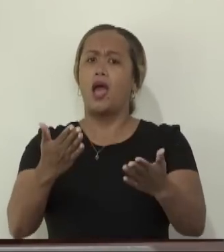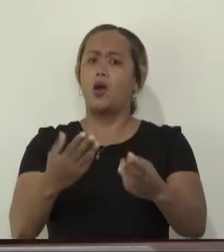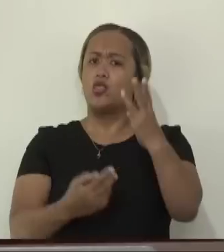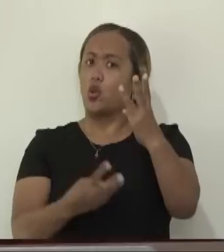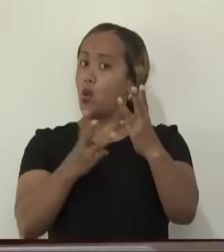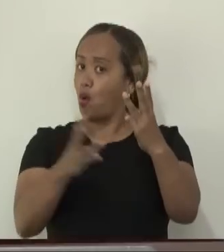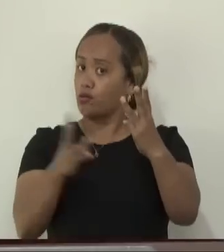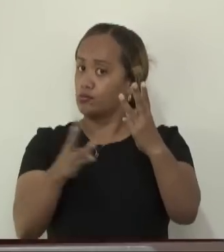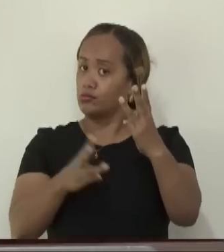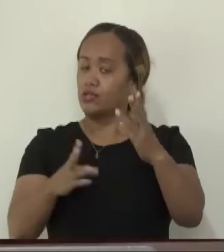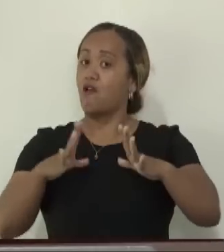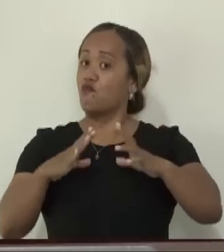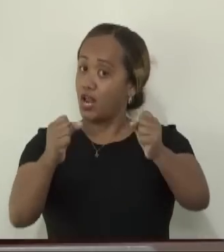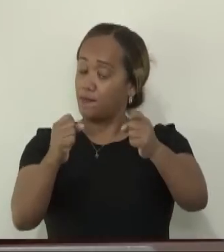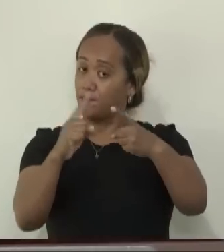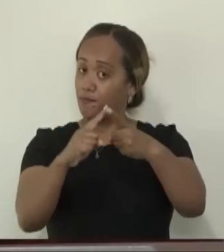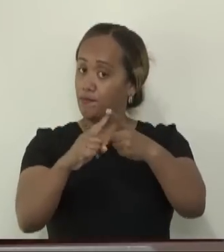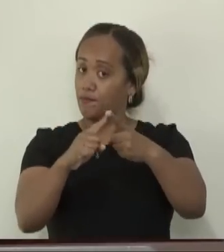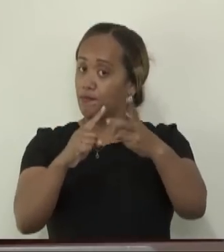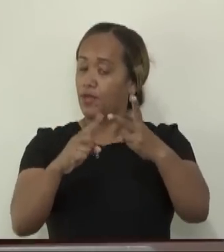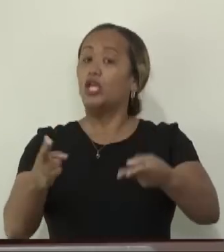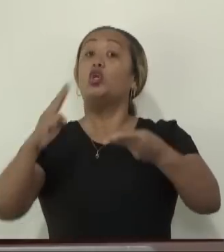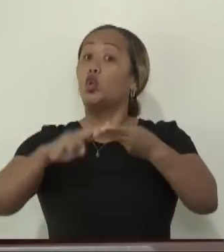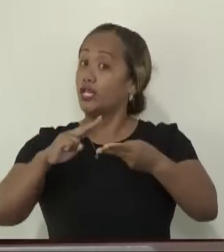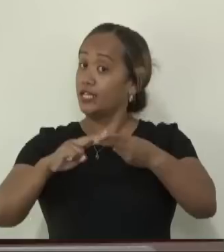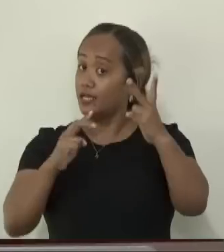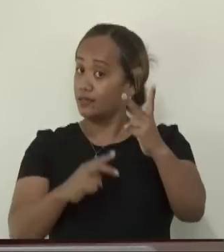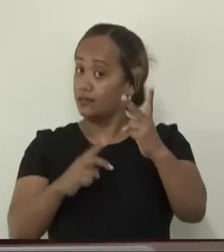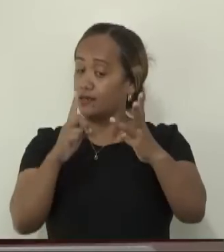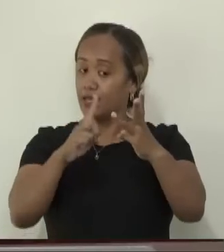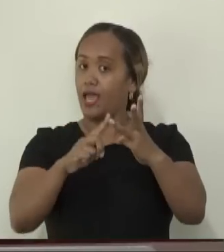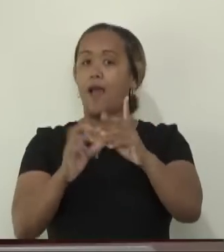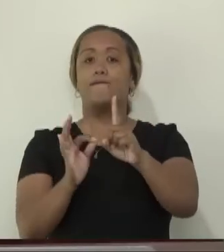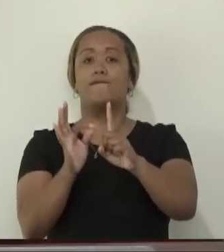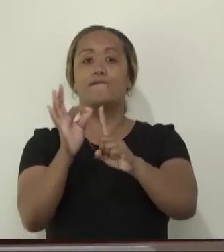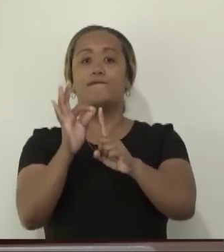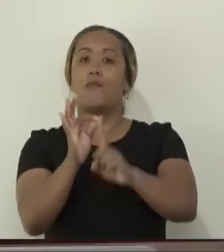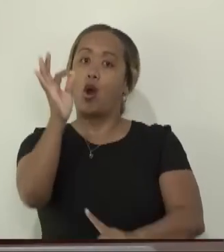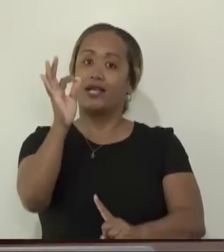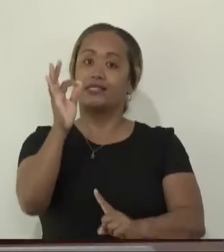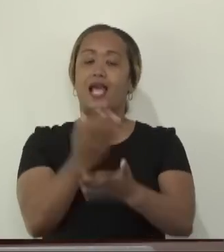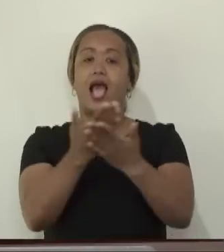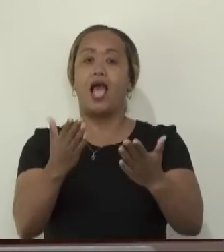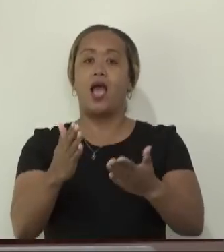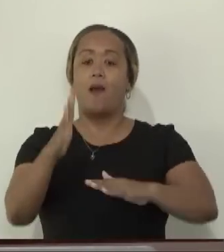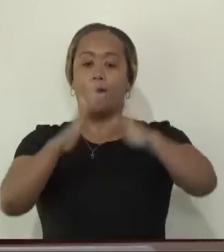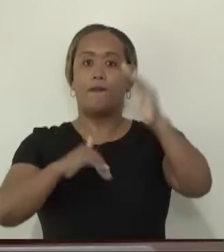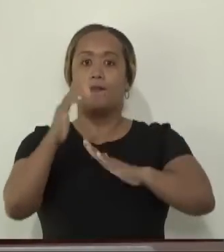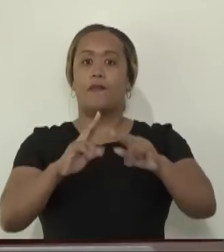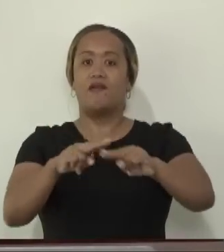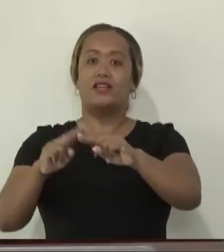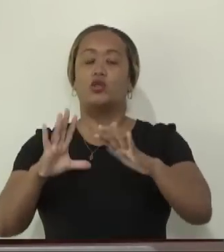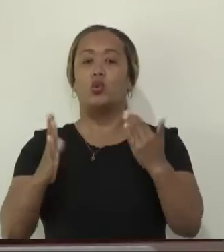words: freedom, unity, and progress in rebuilding Fiji together.